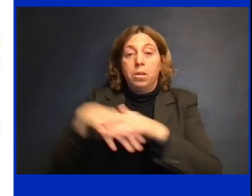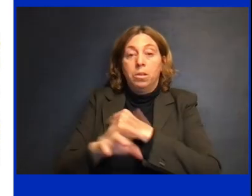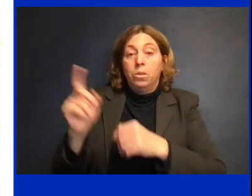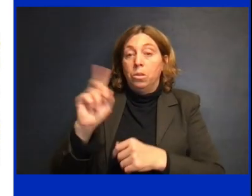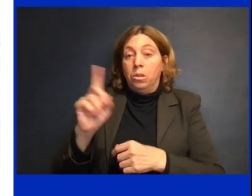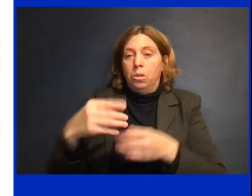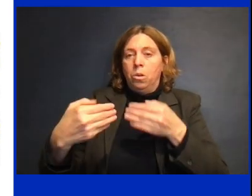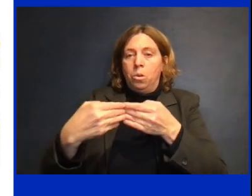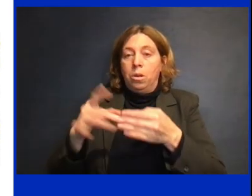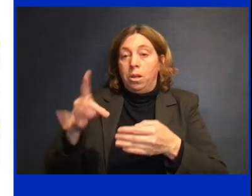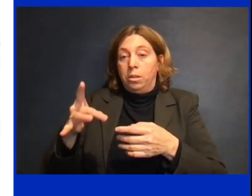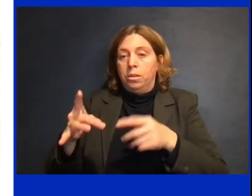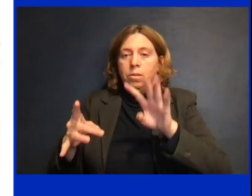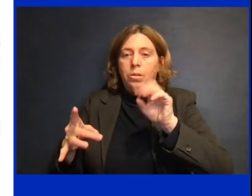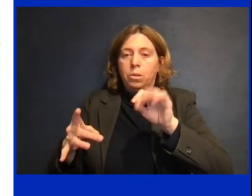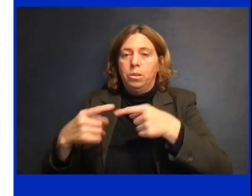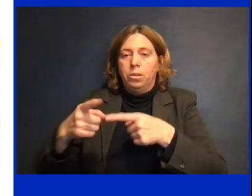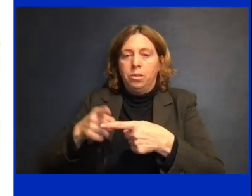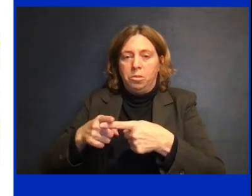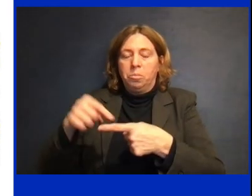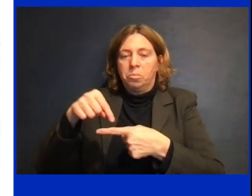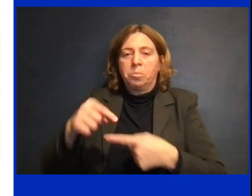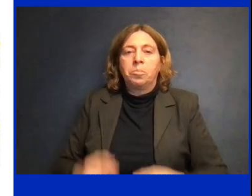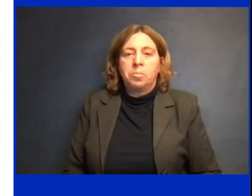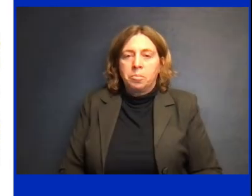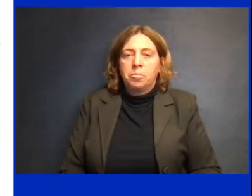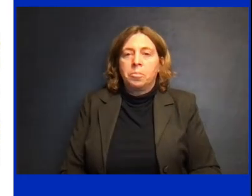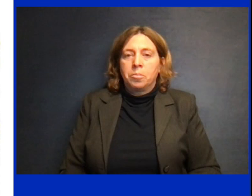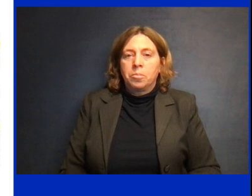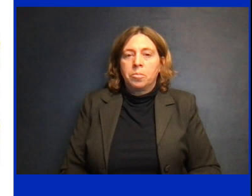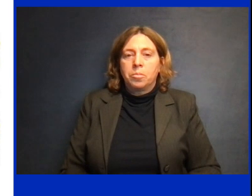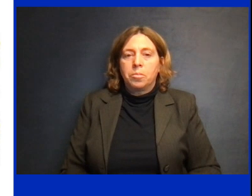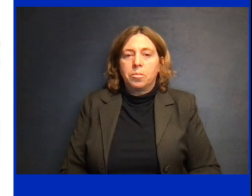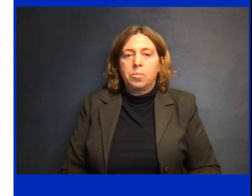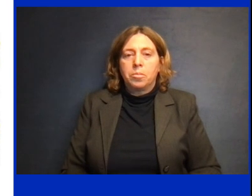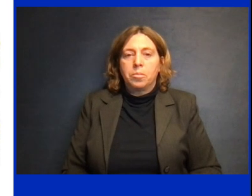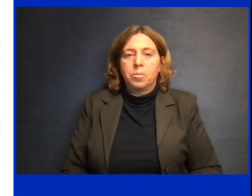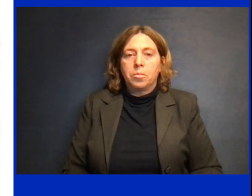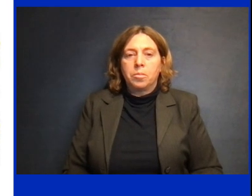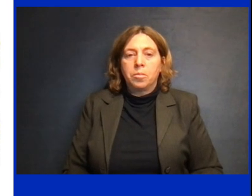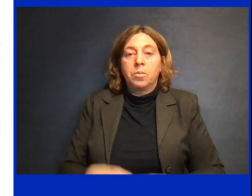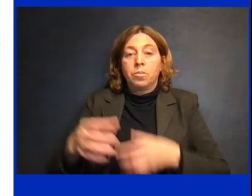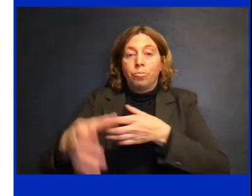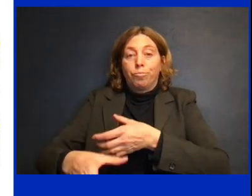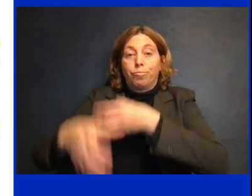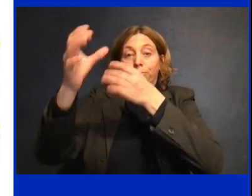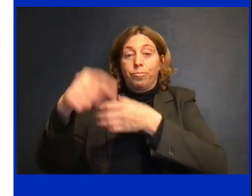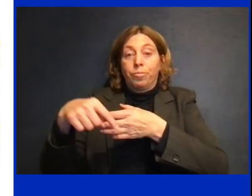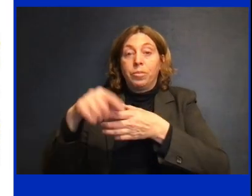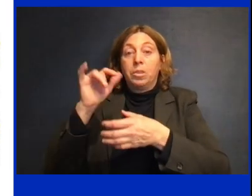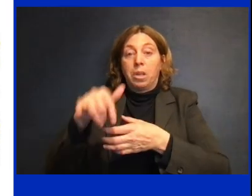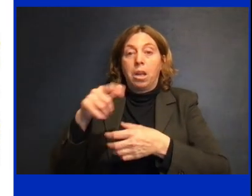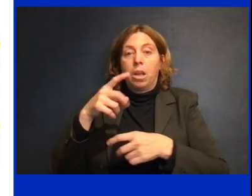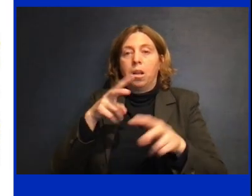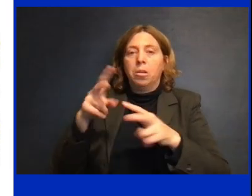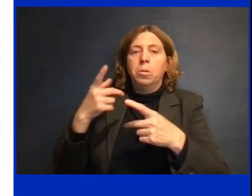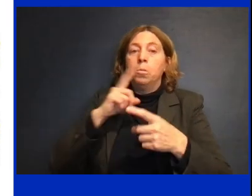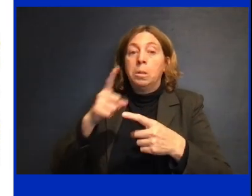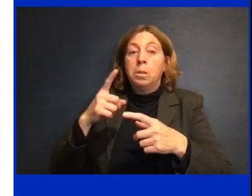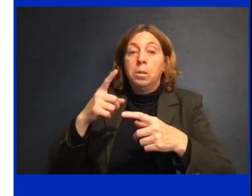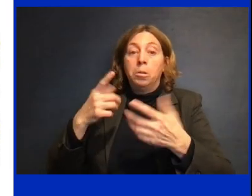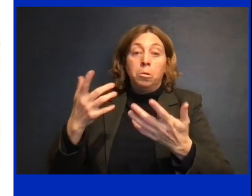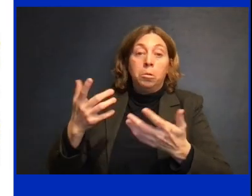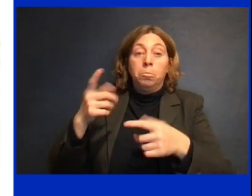and a lobby entrance located on the corner of 8th Avenue and 40th Street. These approximations are subject to